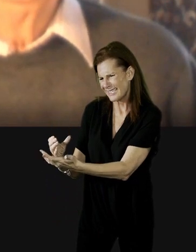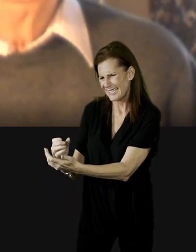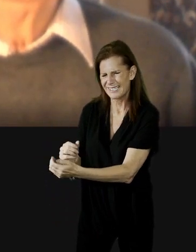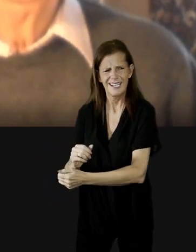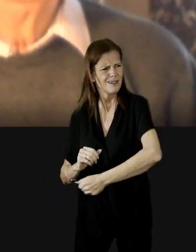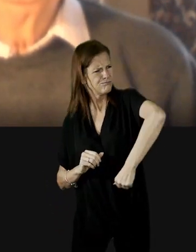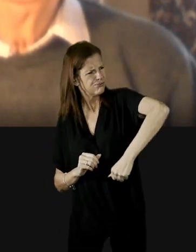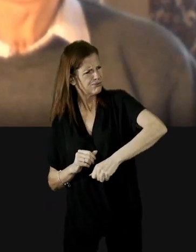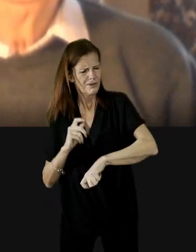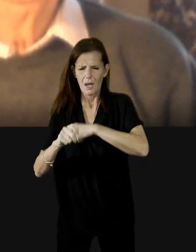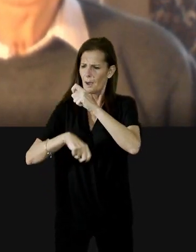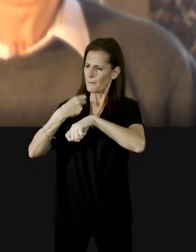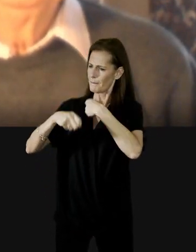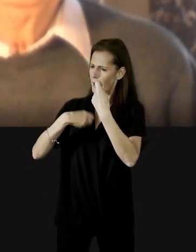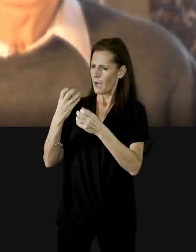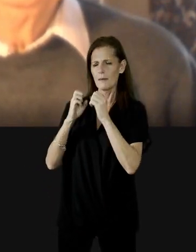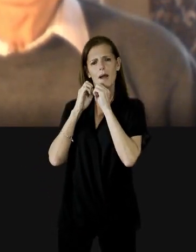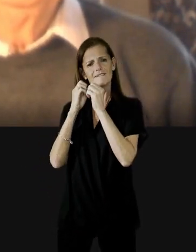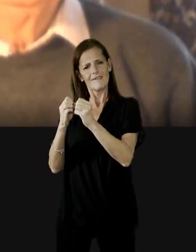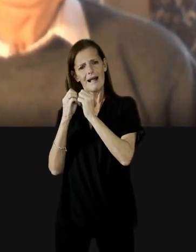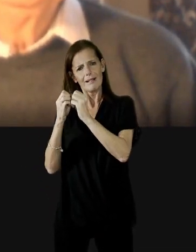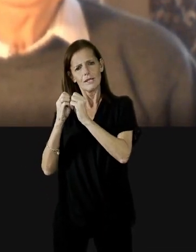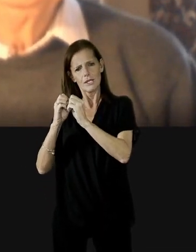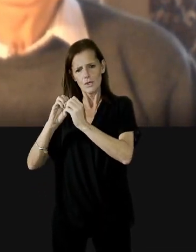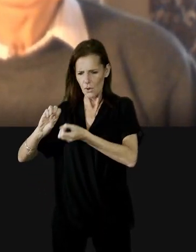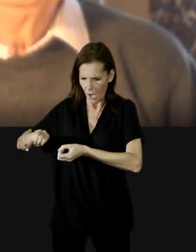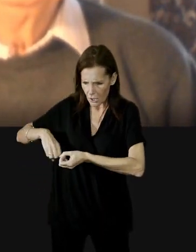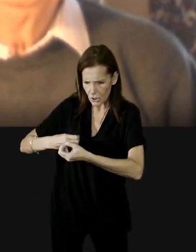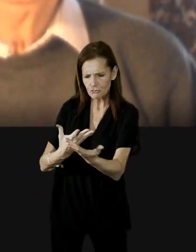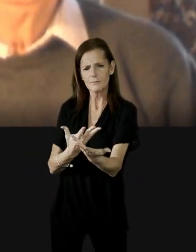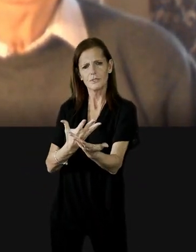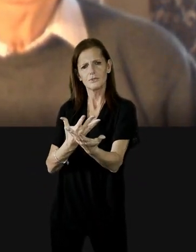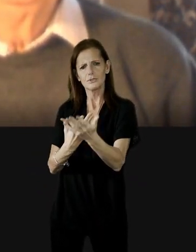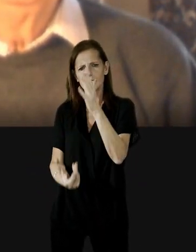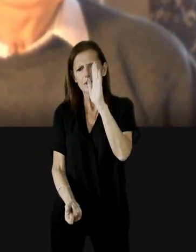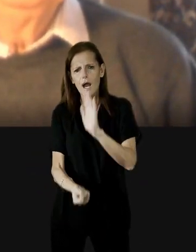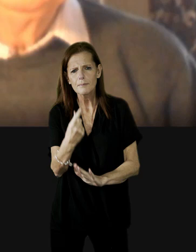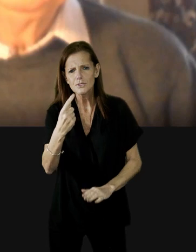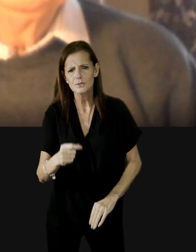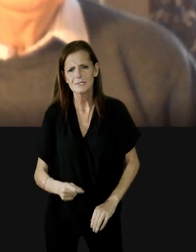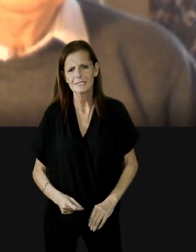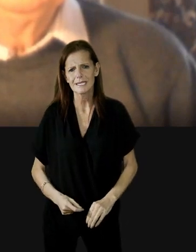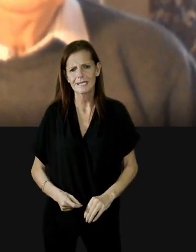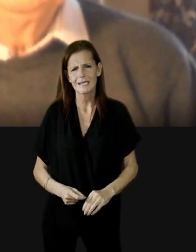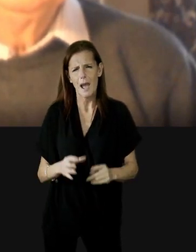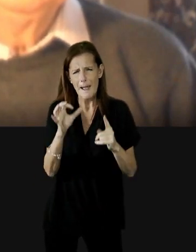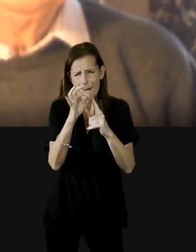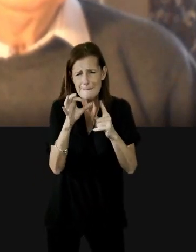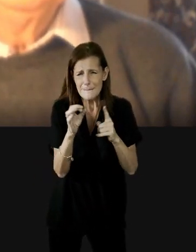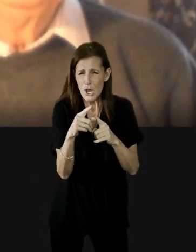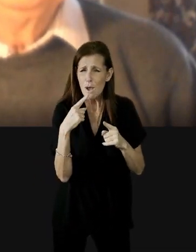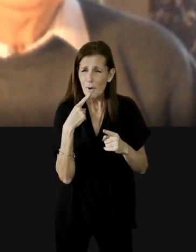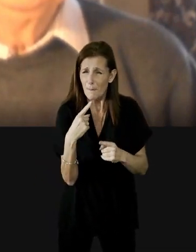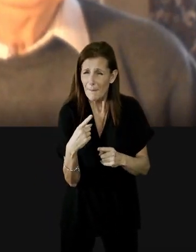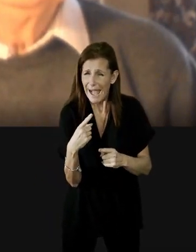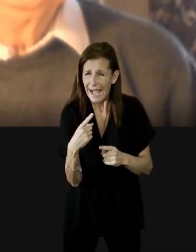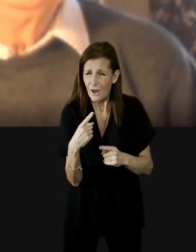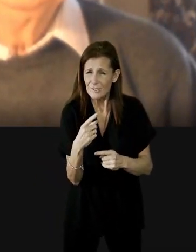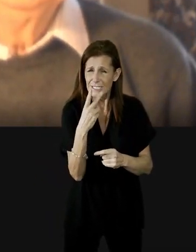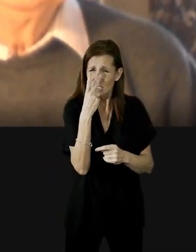to one of being about value, contribution and opportunity. And as you said, Purple Pound equates to